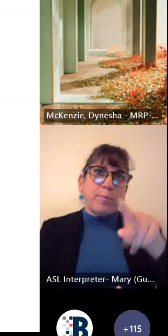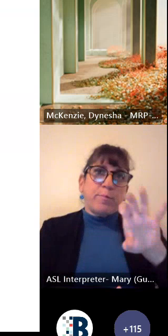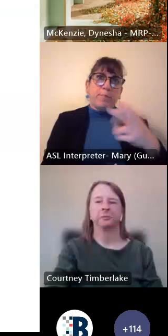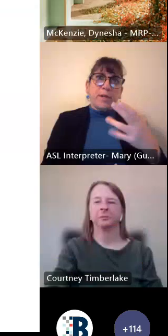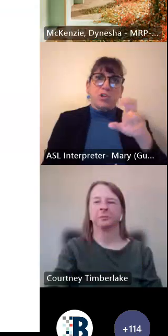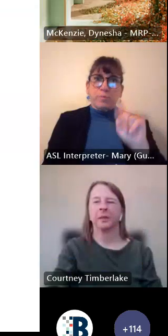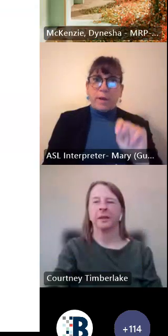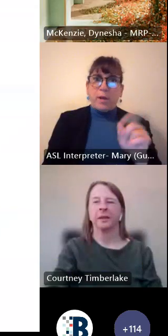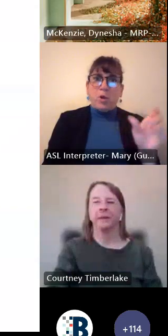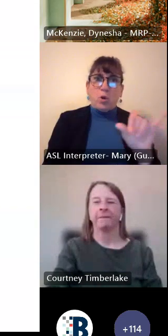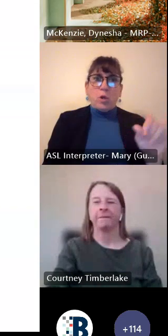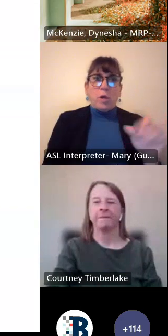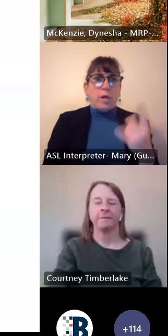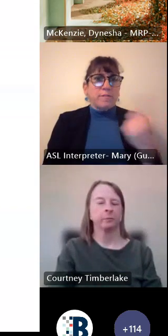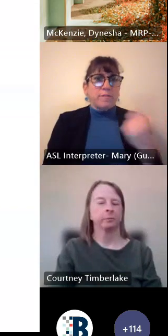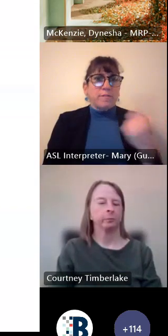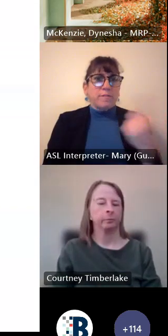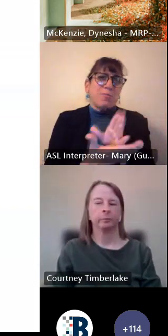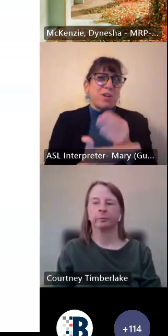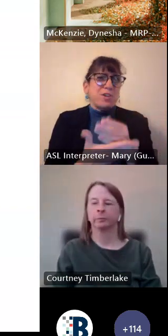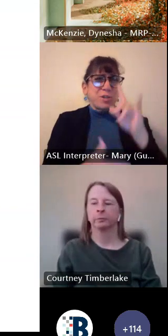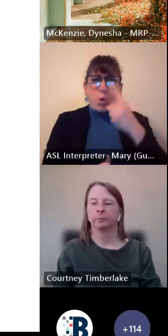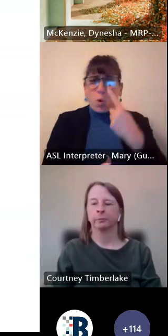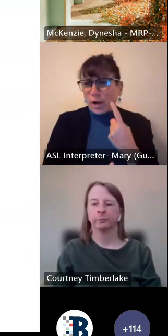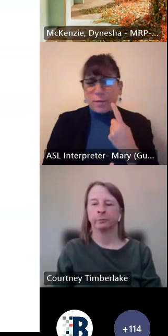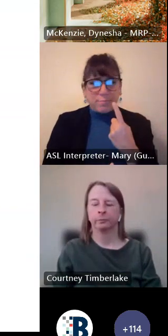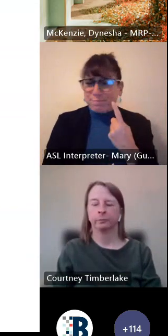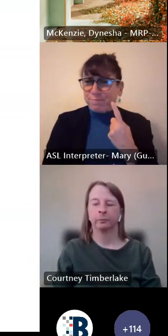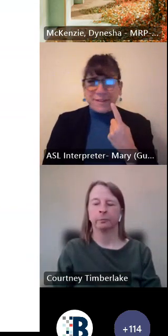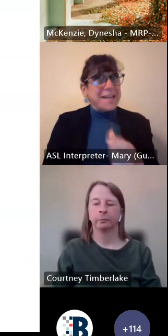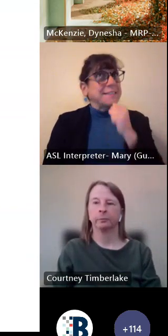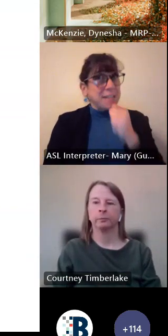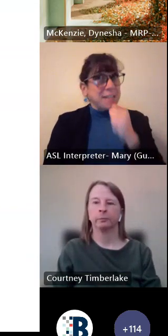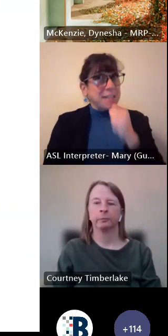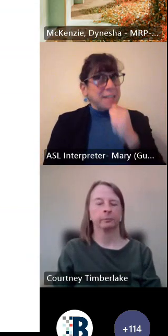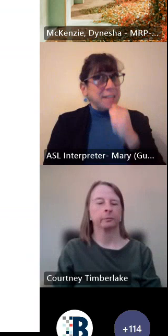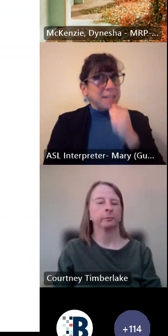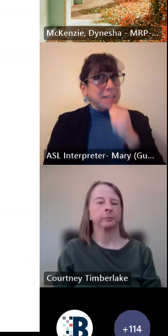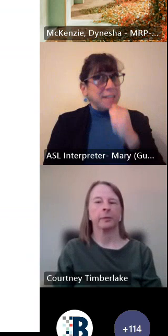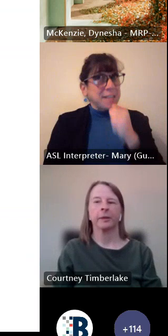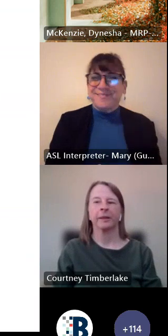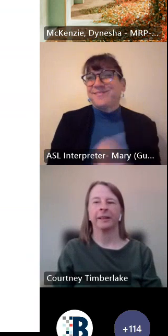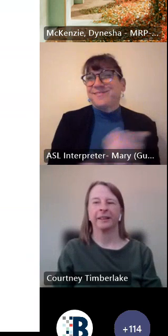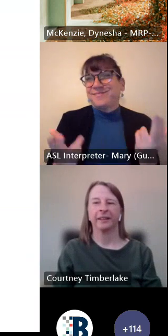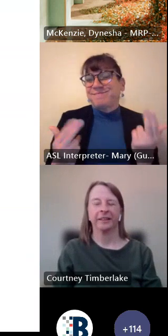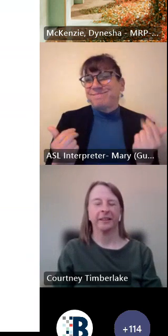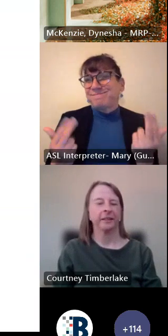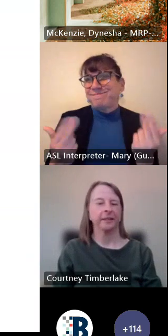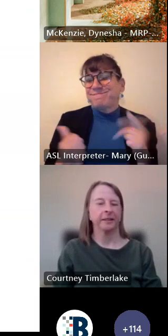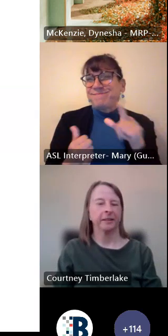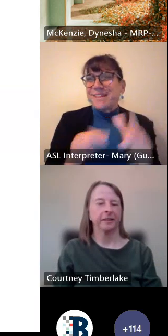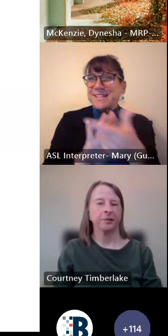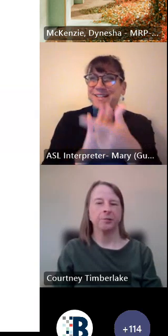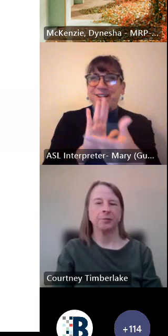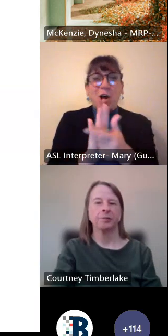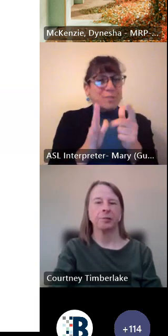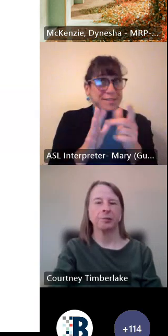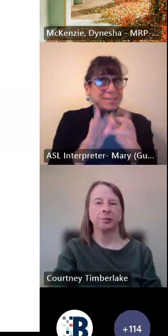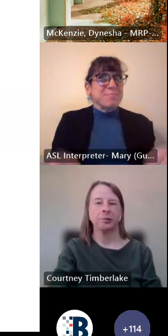so if anyone ever says budget's boring, by all means, it is not. These laws matter a great